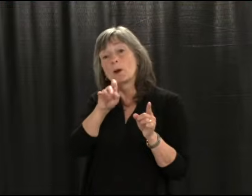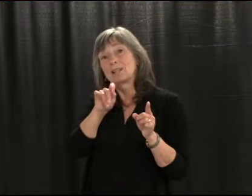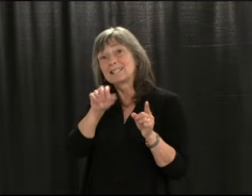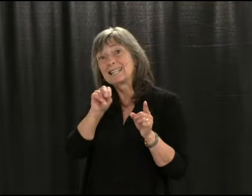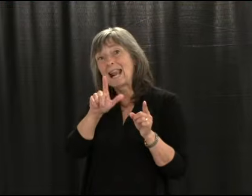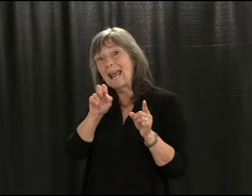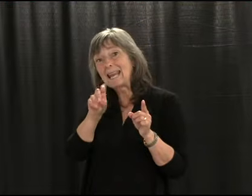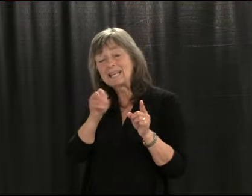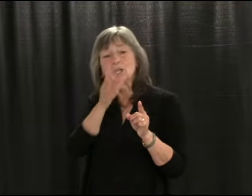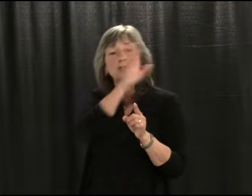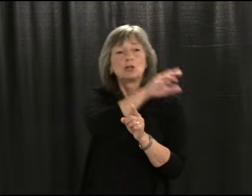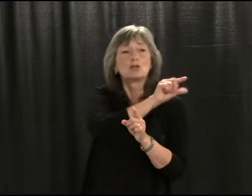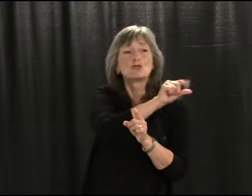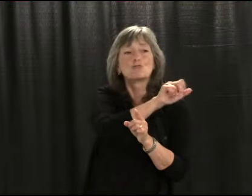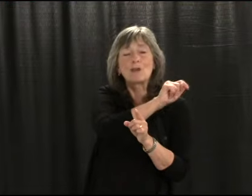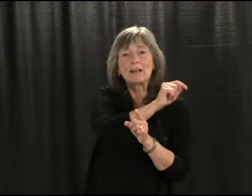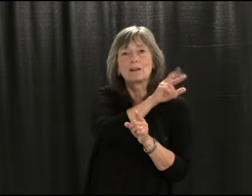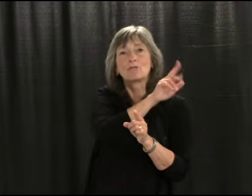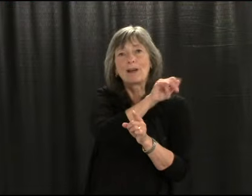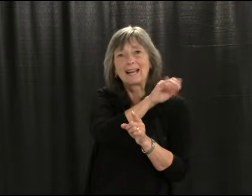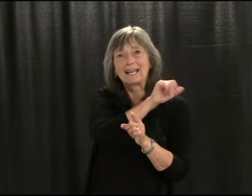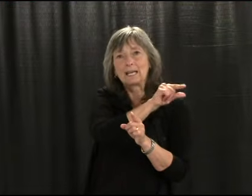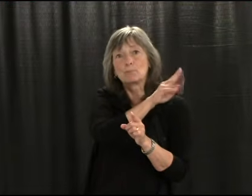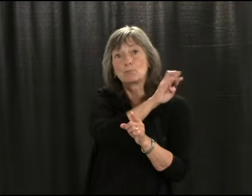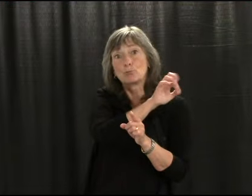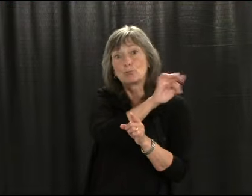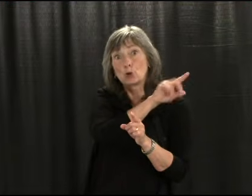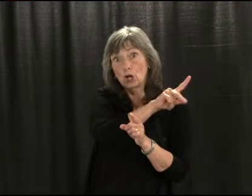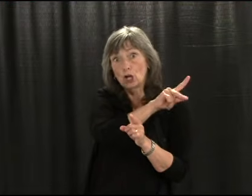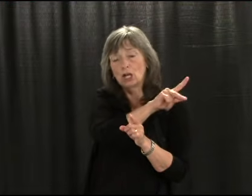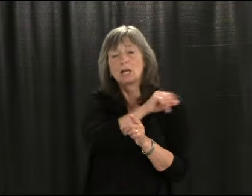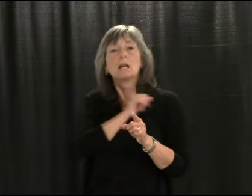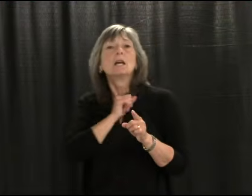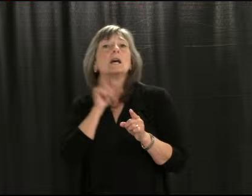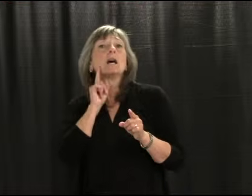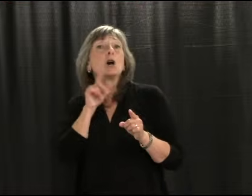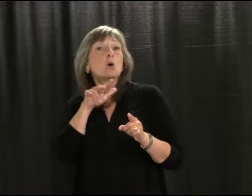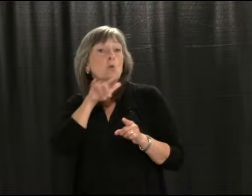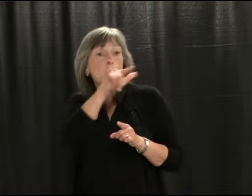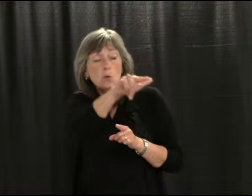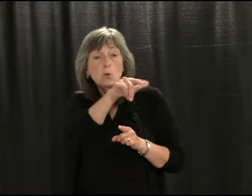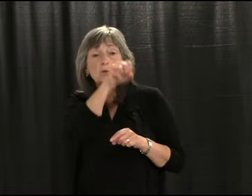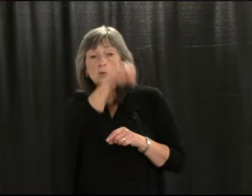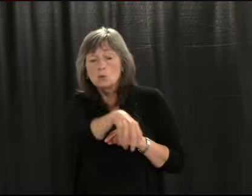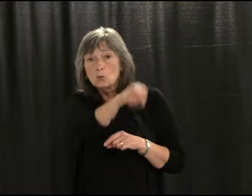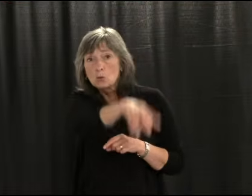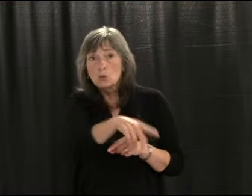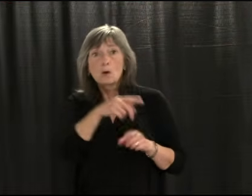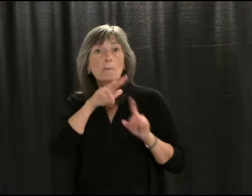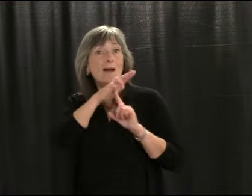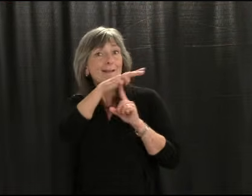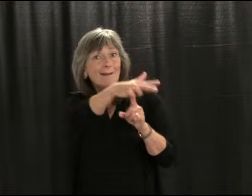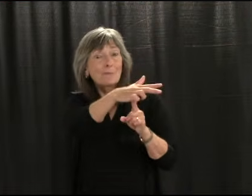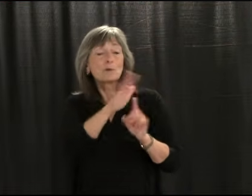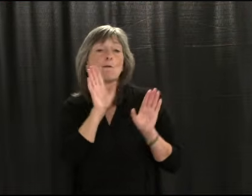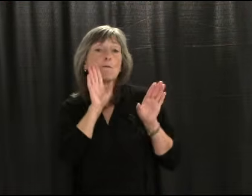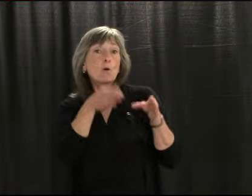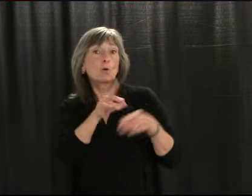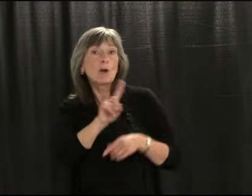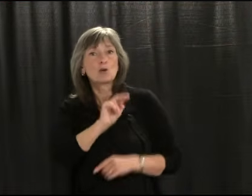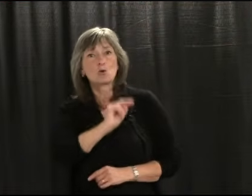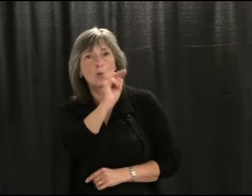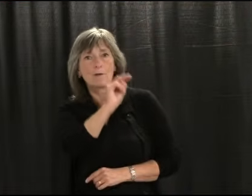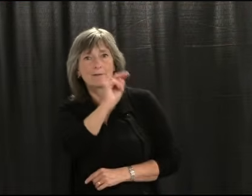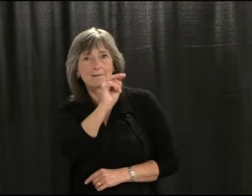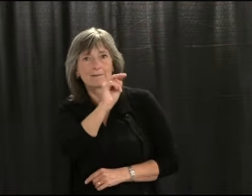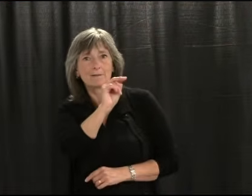Brook. Water bombers, air tractors, and bucketing helicopters are working to keep continuous suppression to the northern edge of the fire,